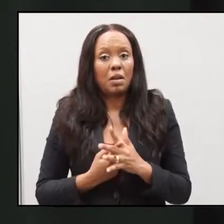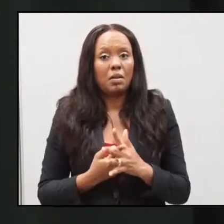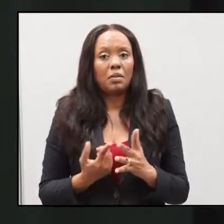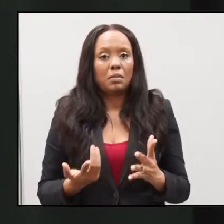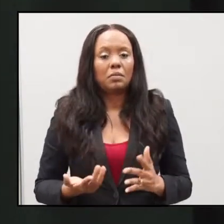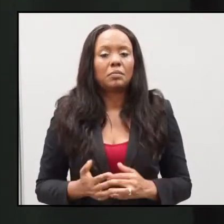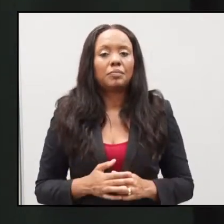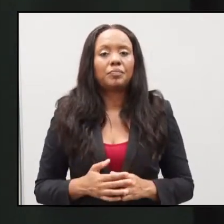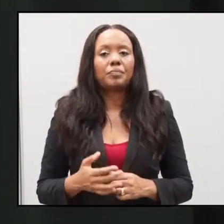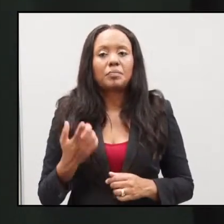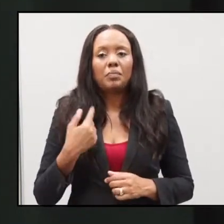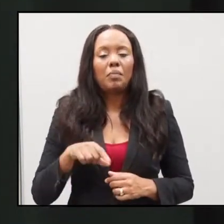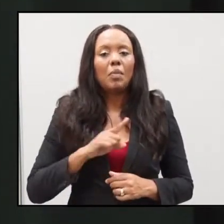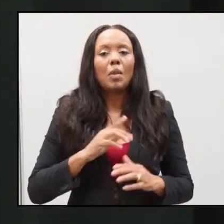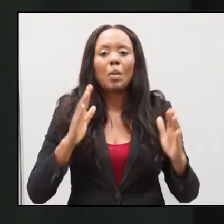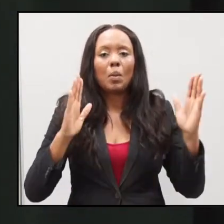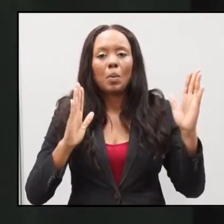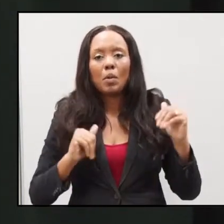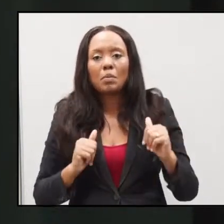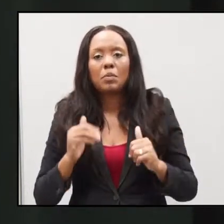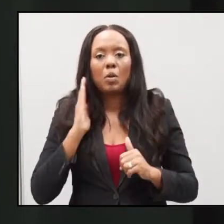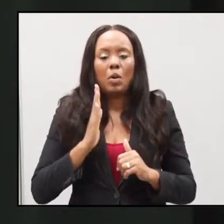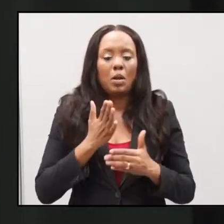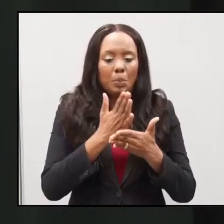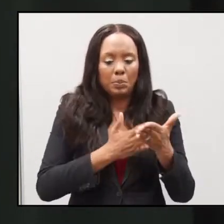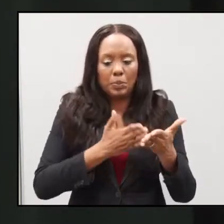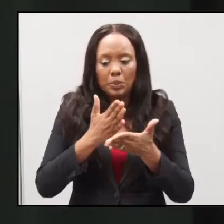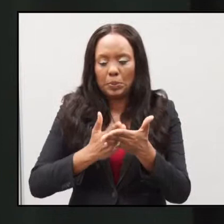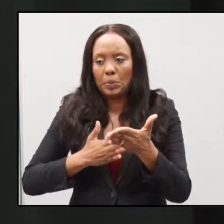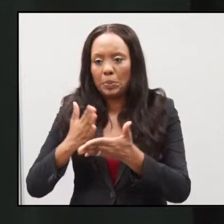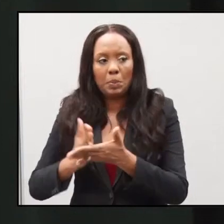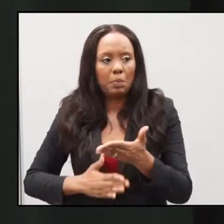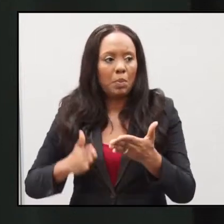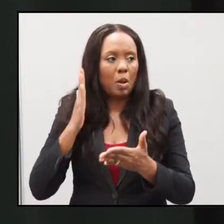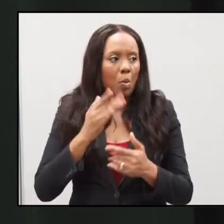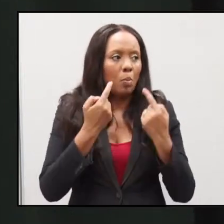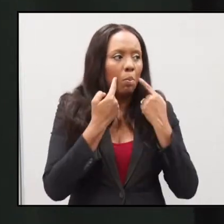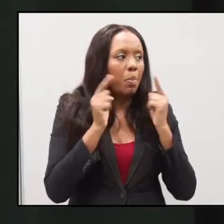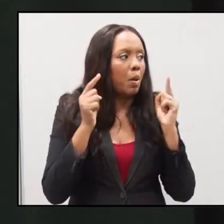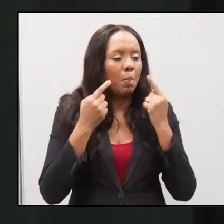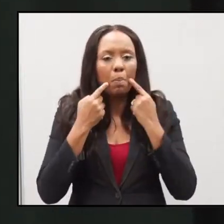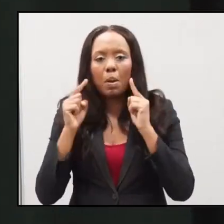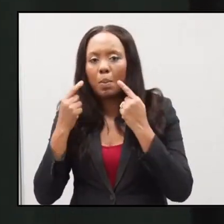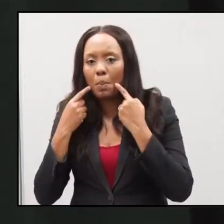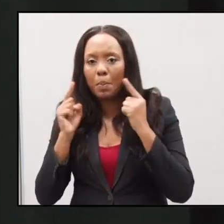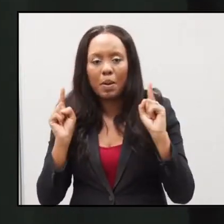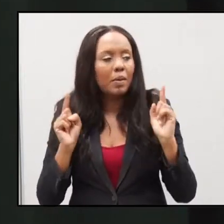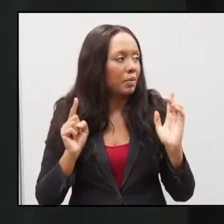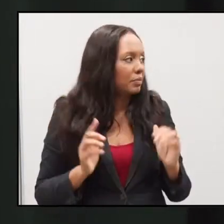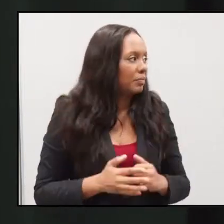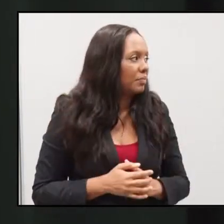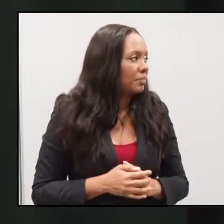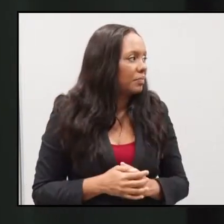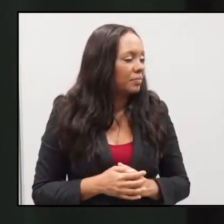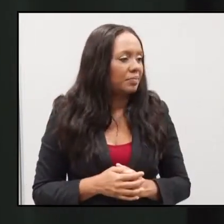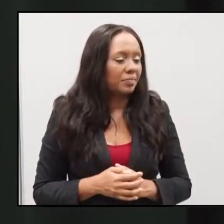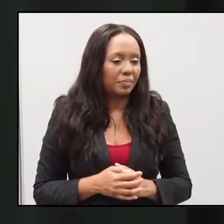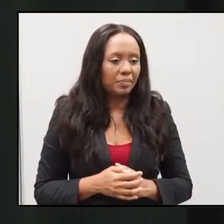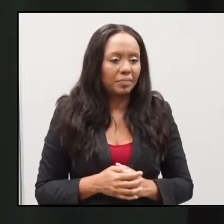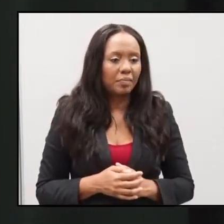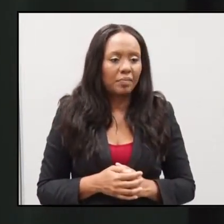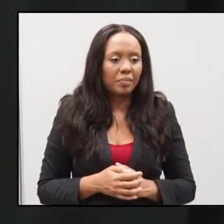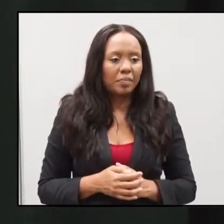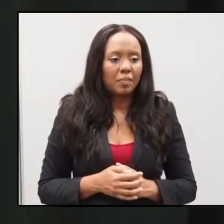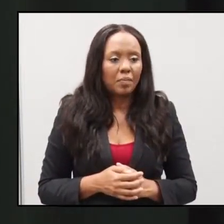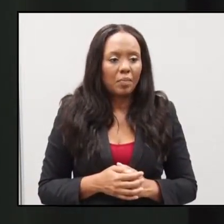into phases will allow us to be able to achieve that which might otherwise be seen incapable of